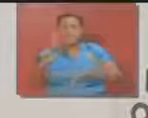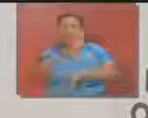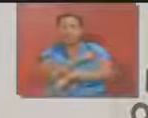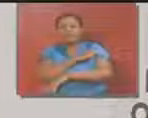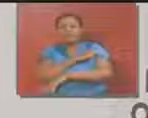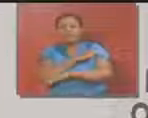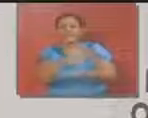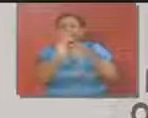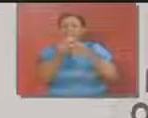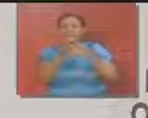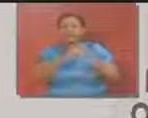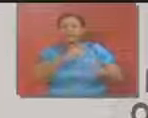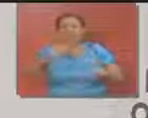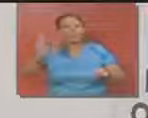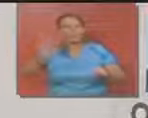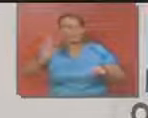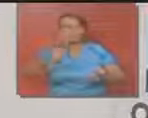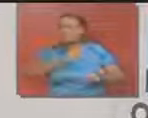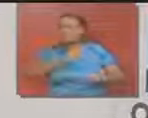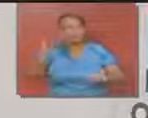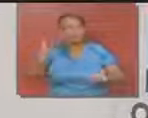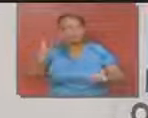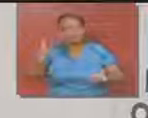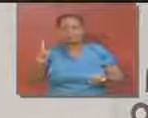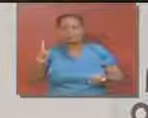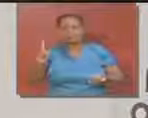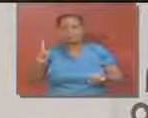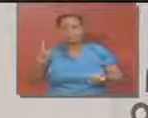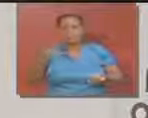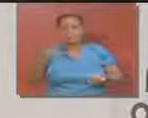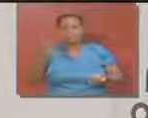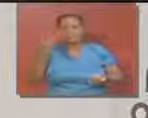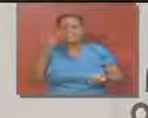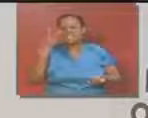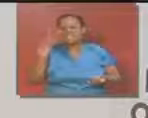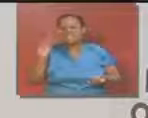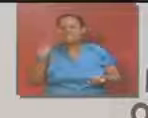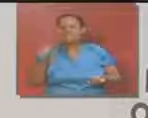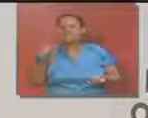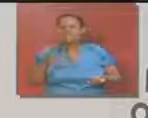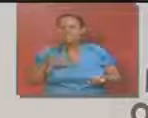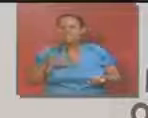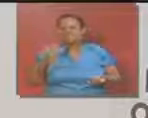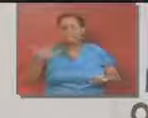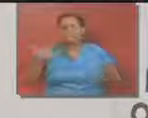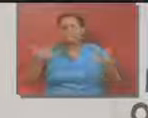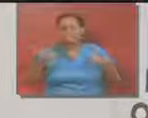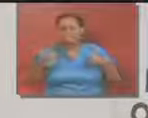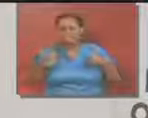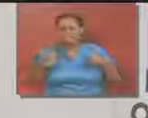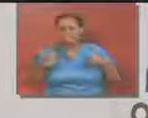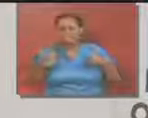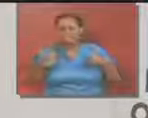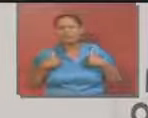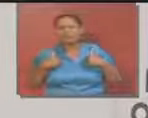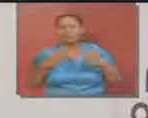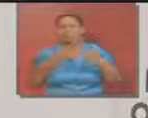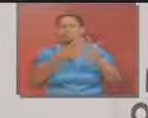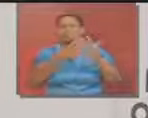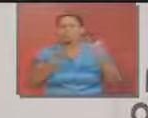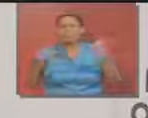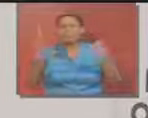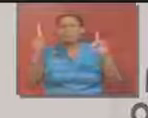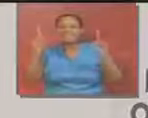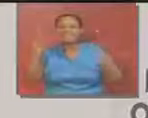away, tell them, I've seen this on TV and I think my child is maybe possible messy. I want the blood test to be done to look for the